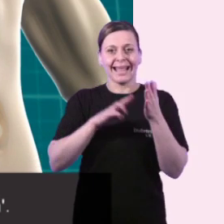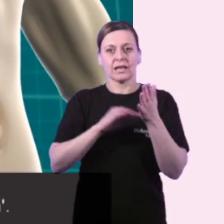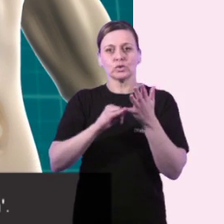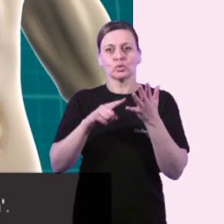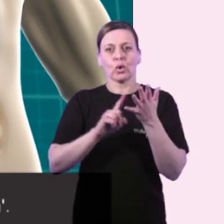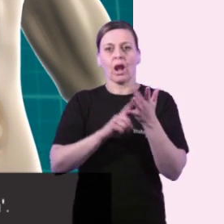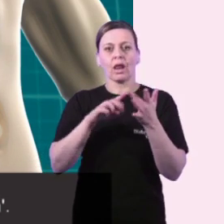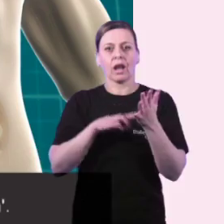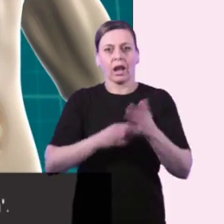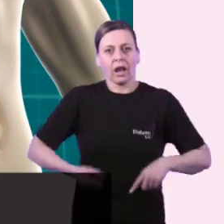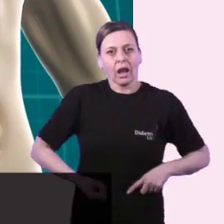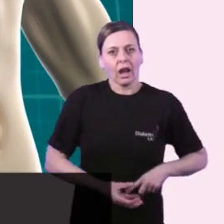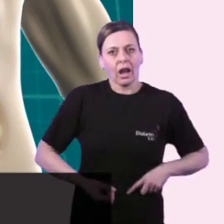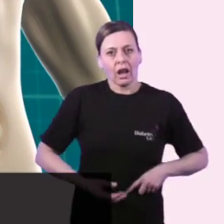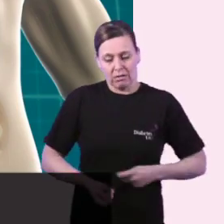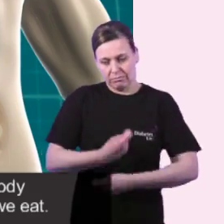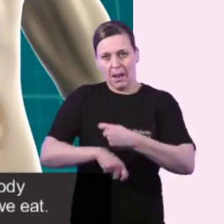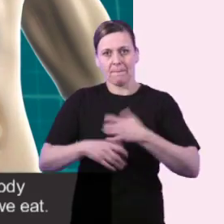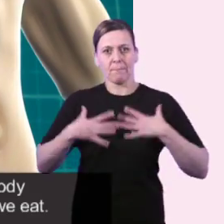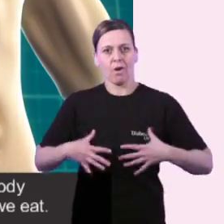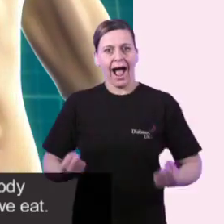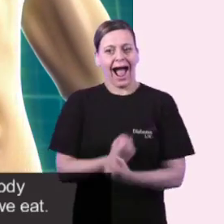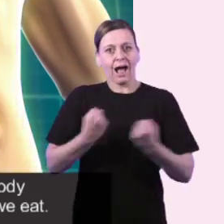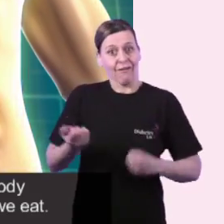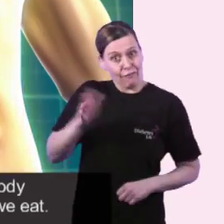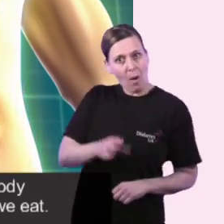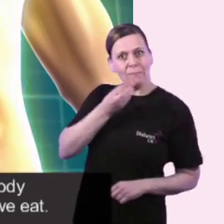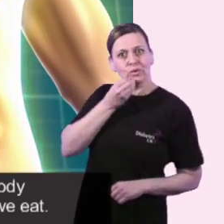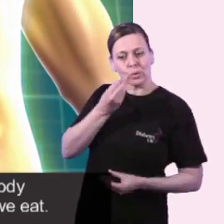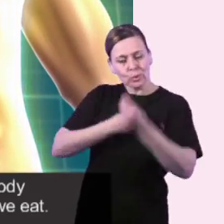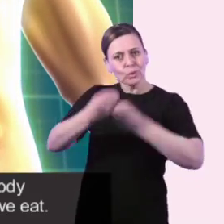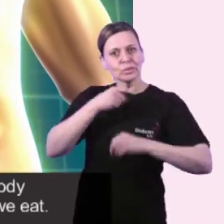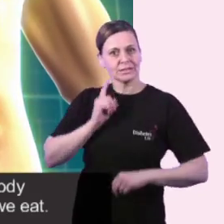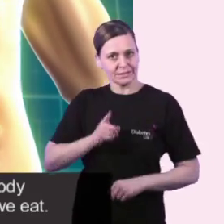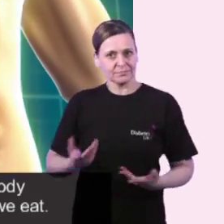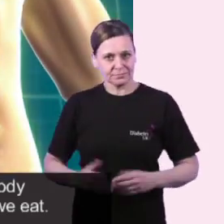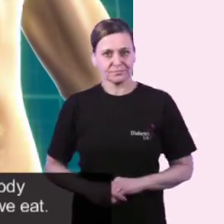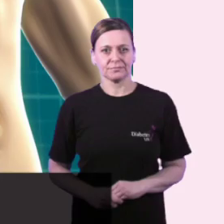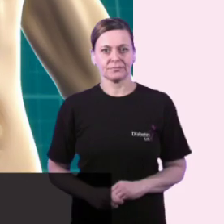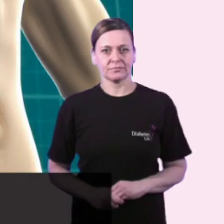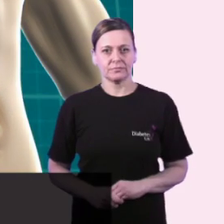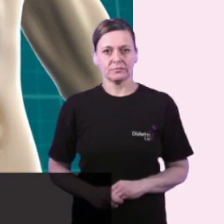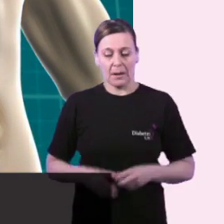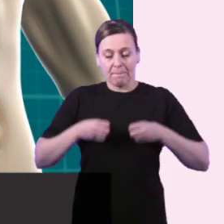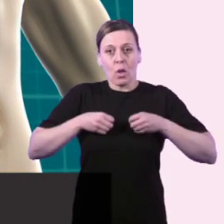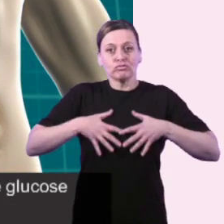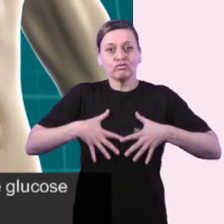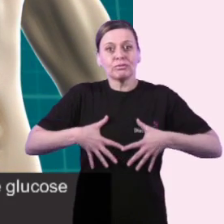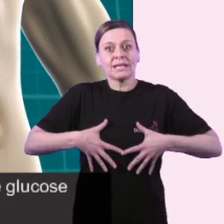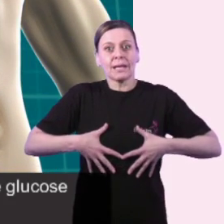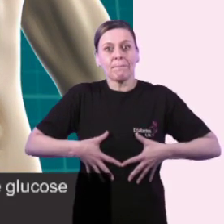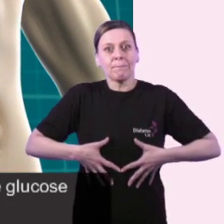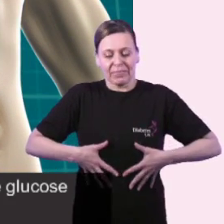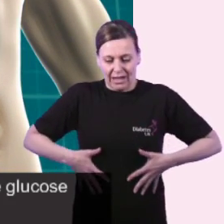hormone called insulin and it's insulin that helps our body get the energy from the food we eat. The bloodstream